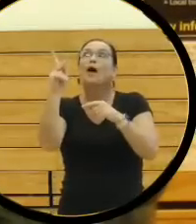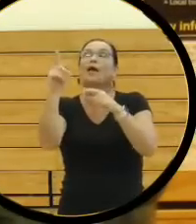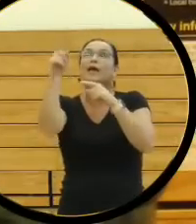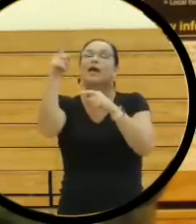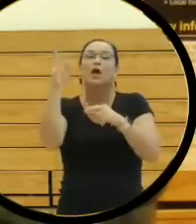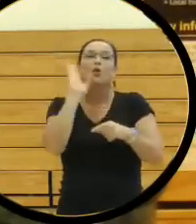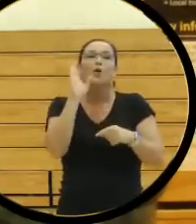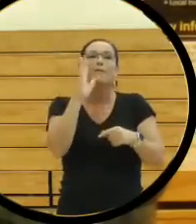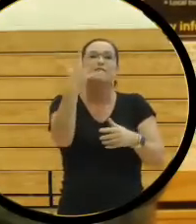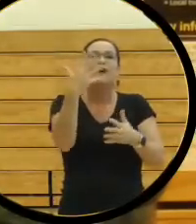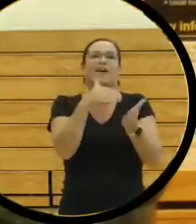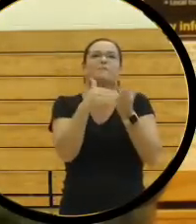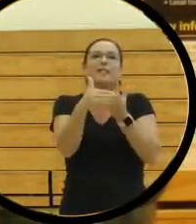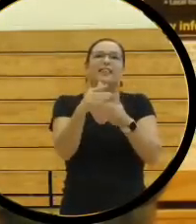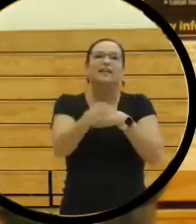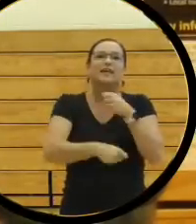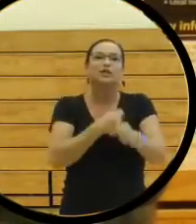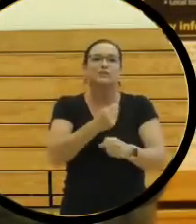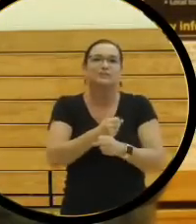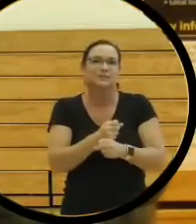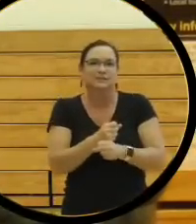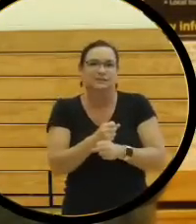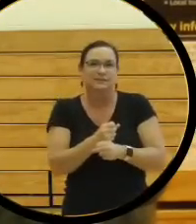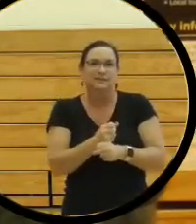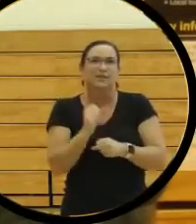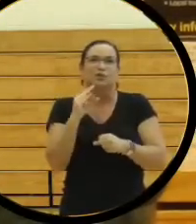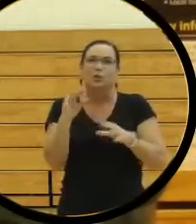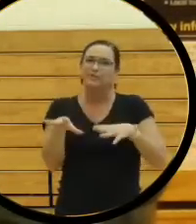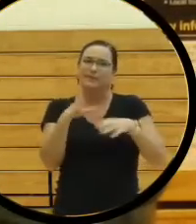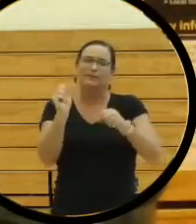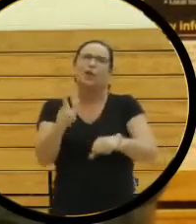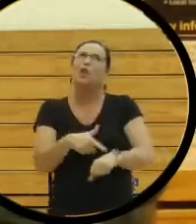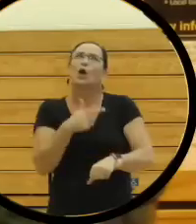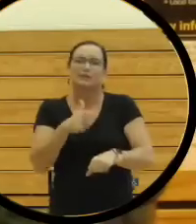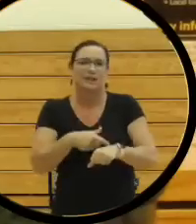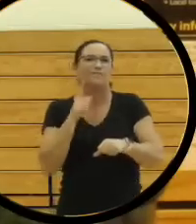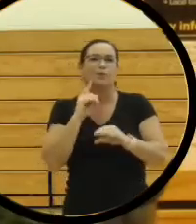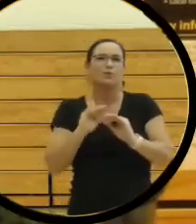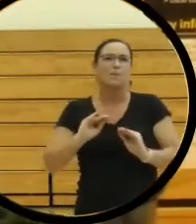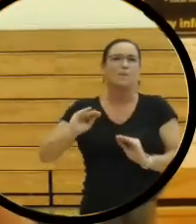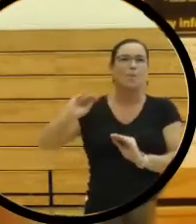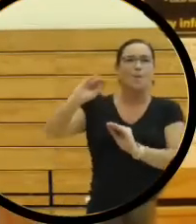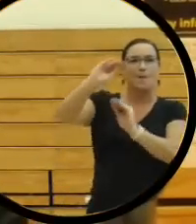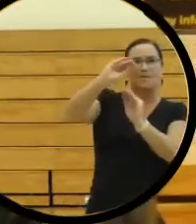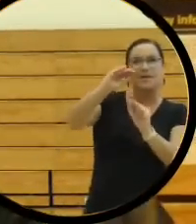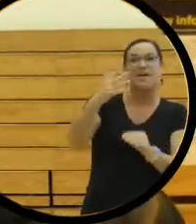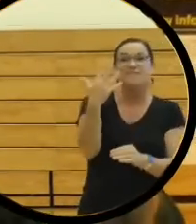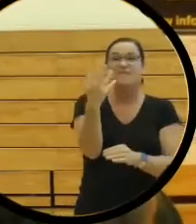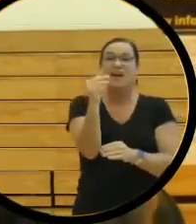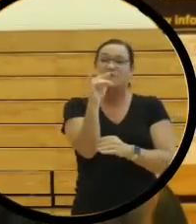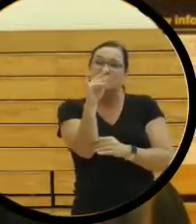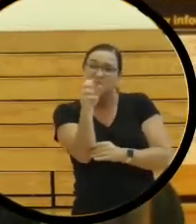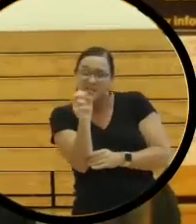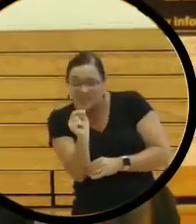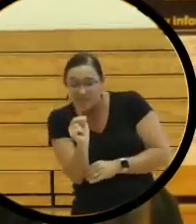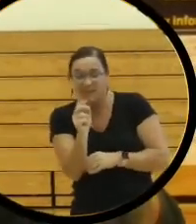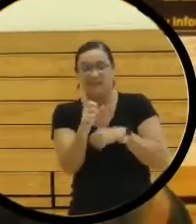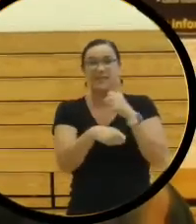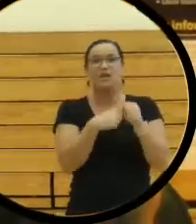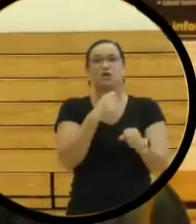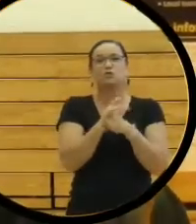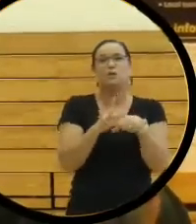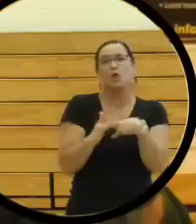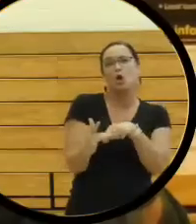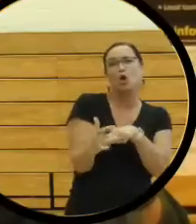island, right? So it takes a long time, right? And so 5 million years is when our very